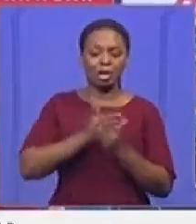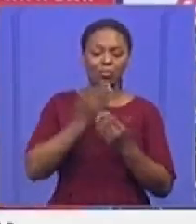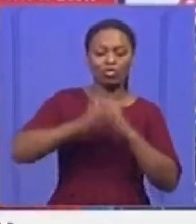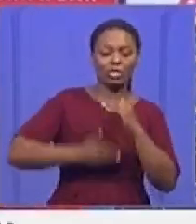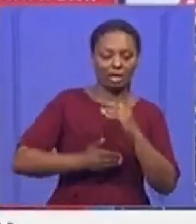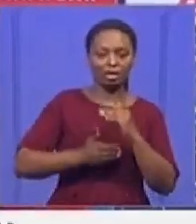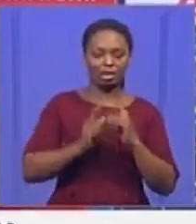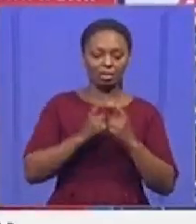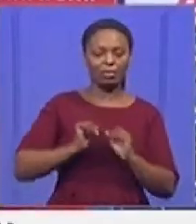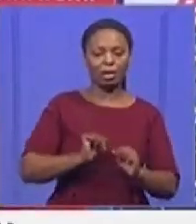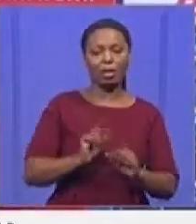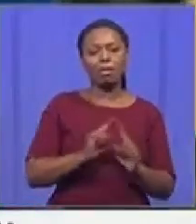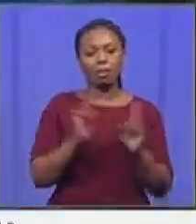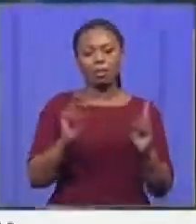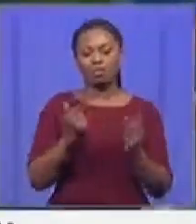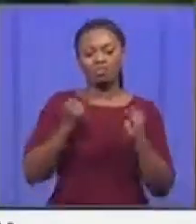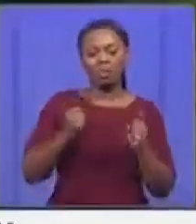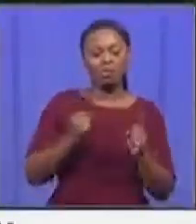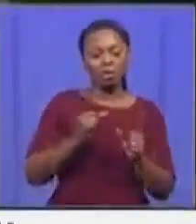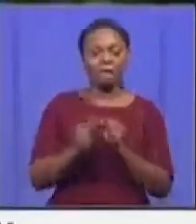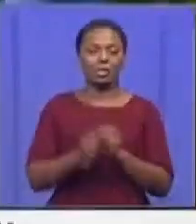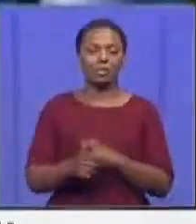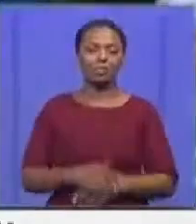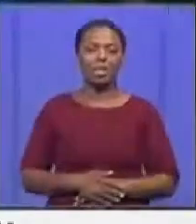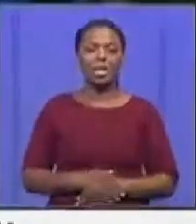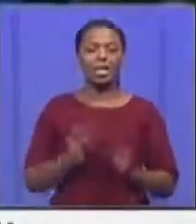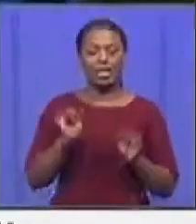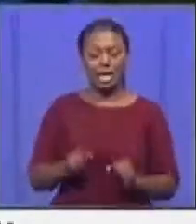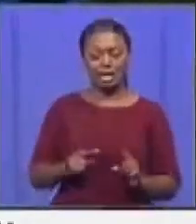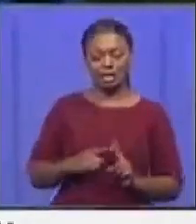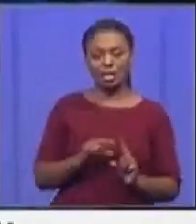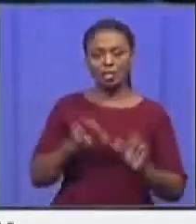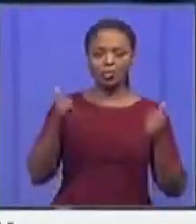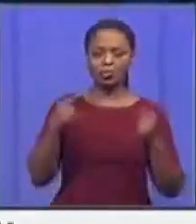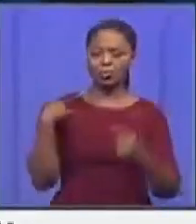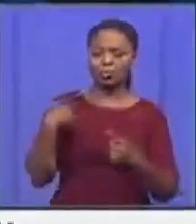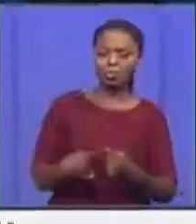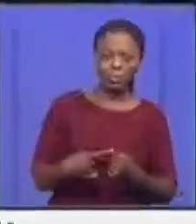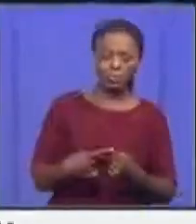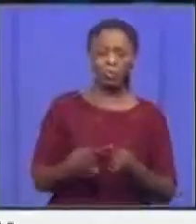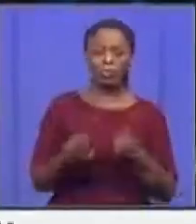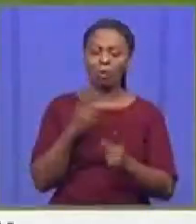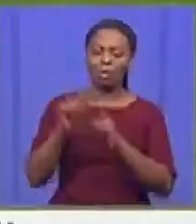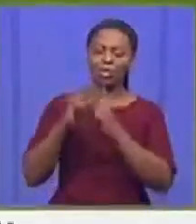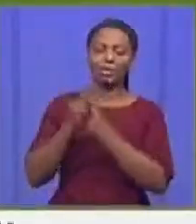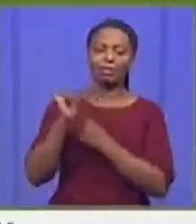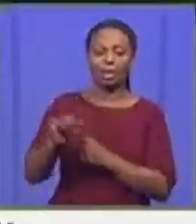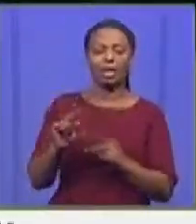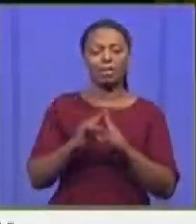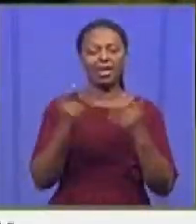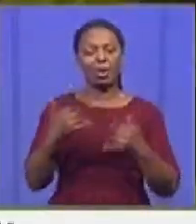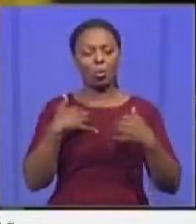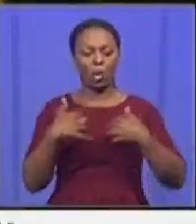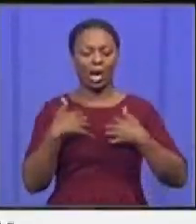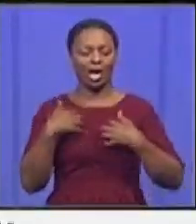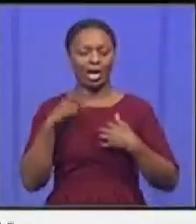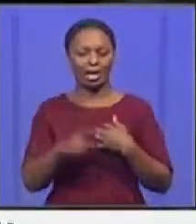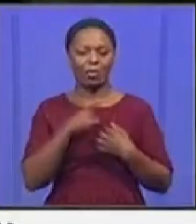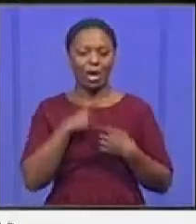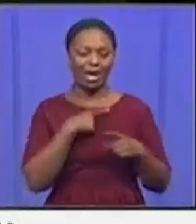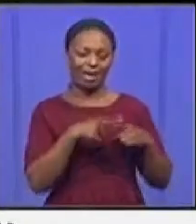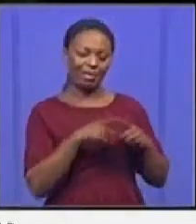here and there. So I think it makes you better. Le ha Hunt a sebeditse hantle le dibapadi ho tloha ha khutla sehlopeng o tshwenyehile haholo hore dibapadi